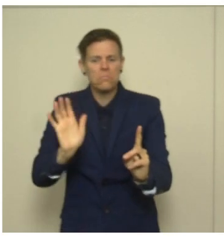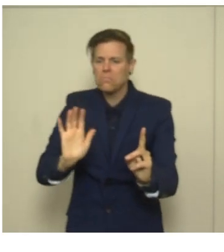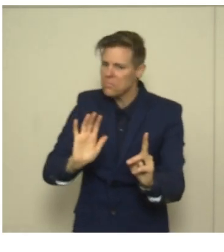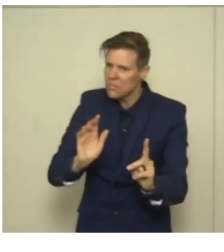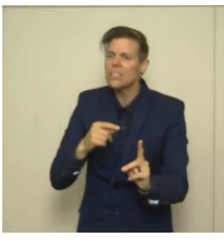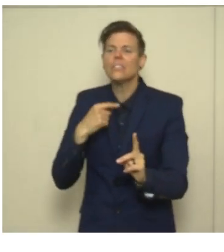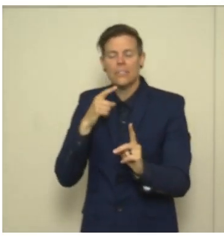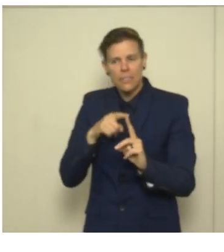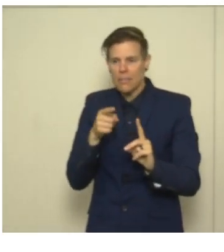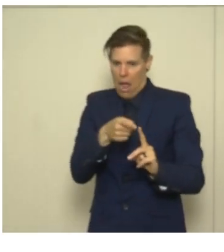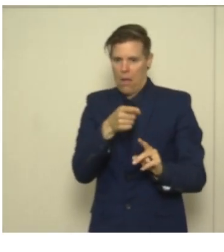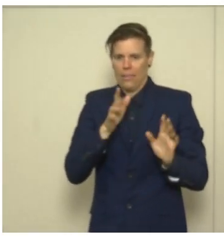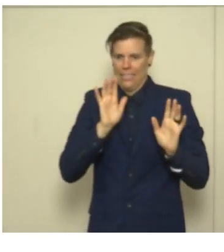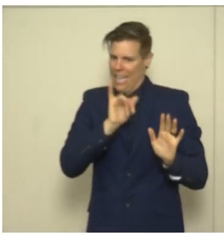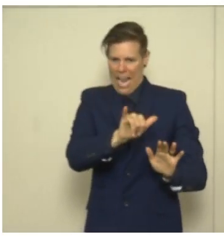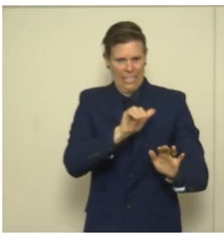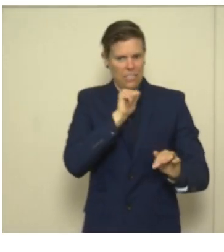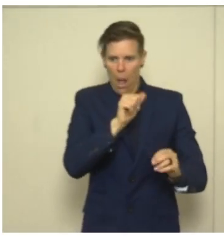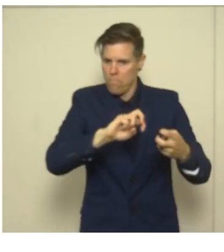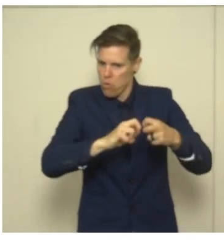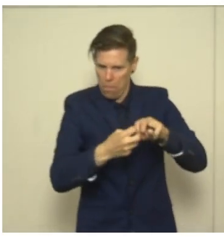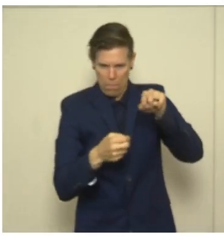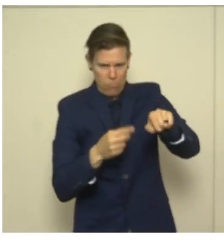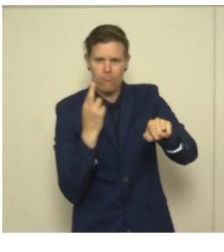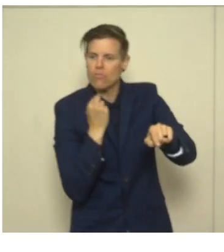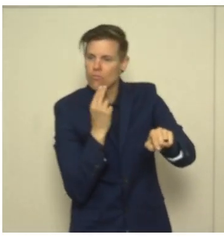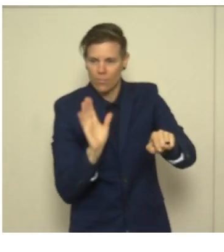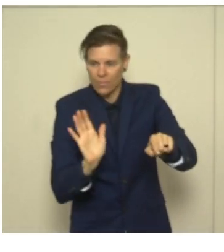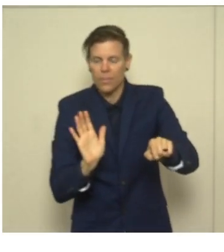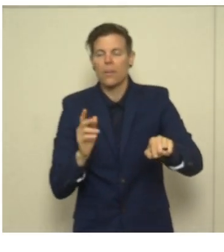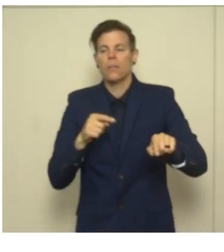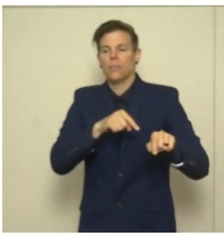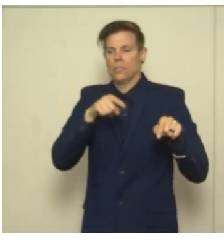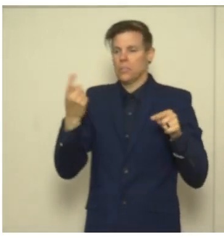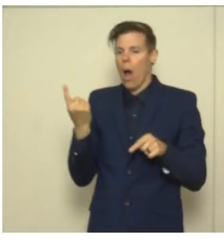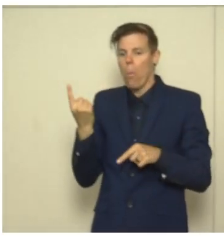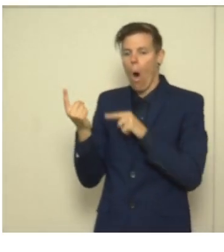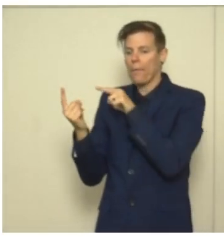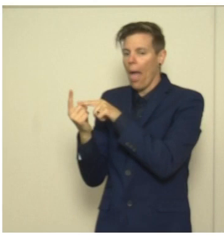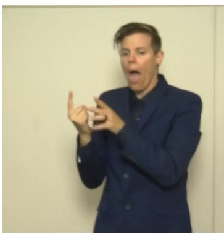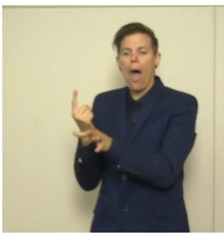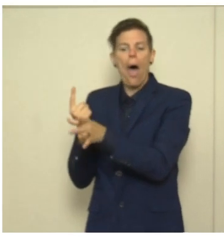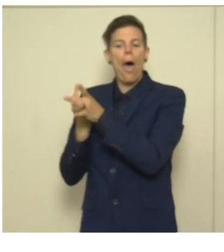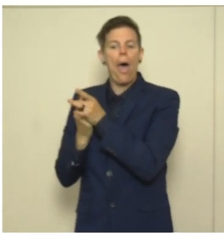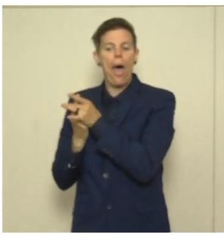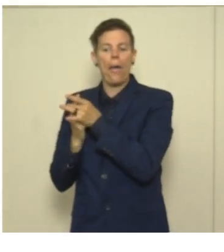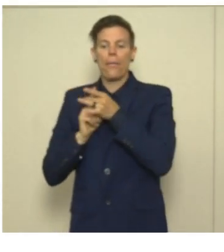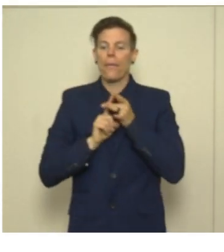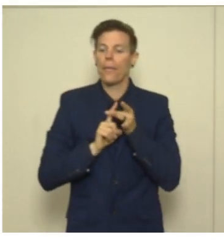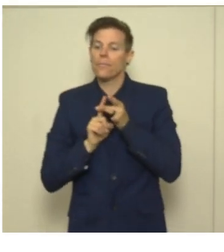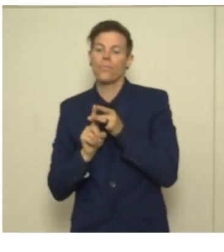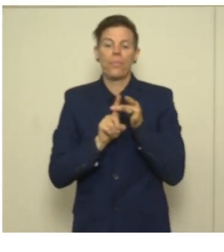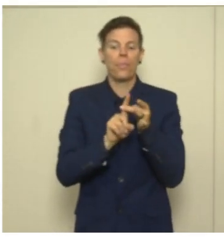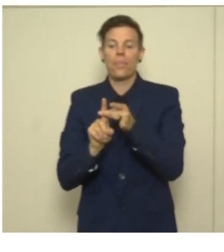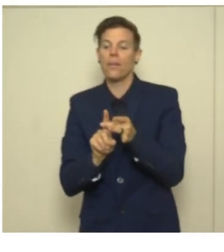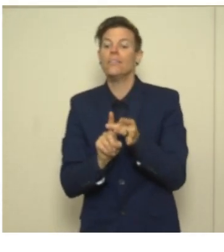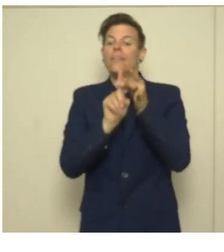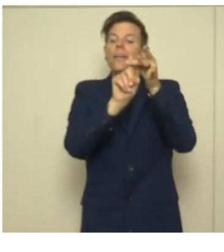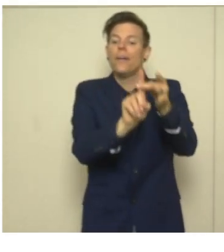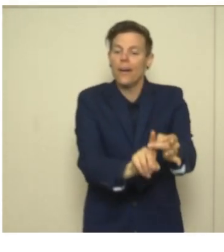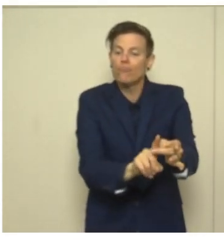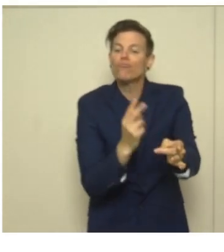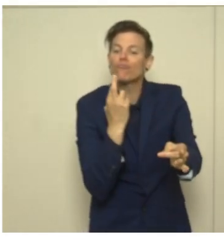problems. It's workers who are exposed somewhere else, workers who can be exposed by